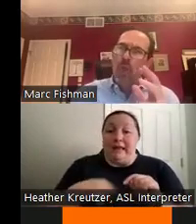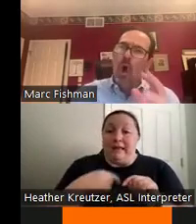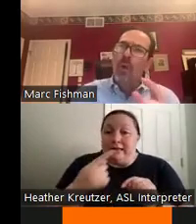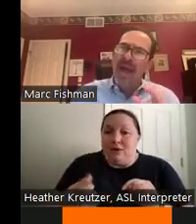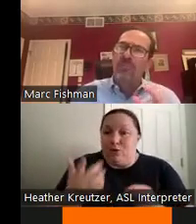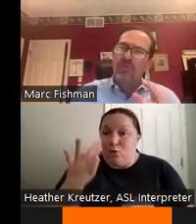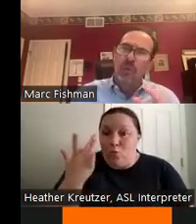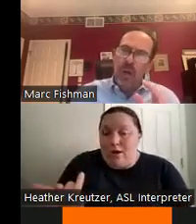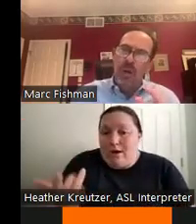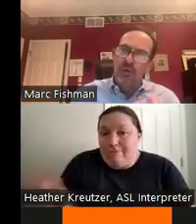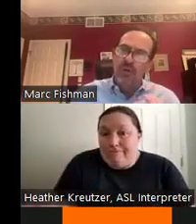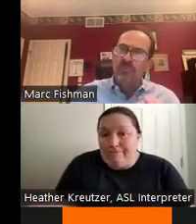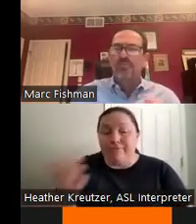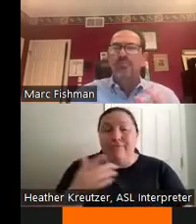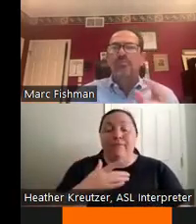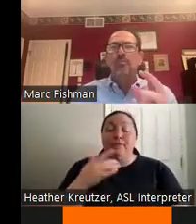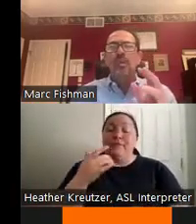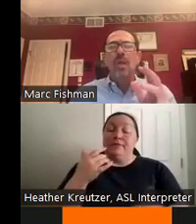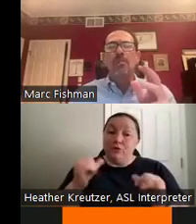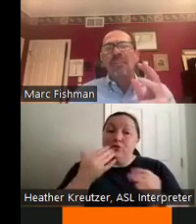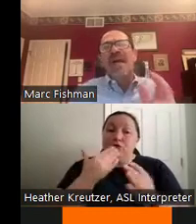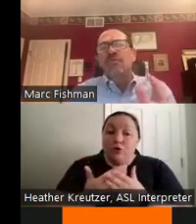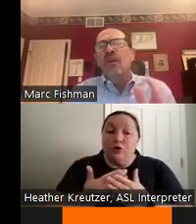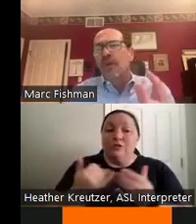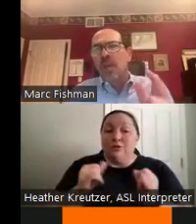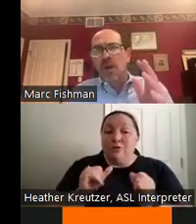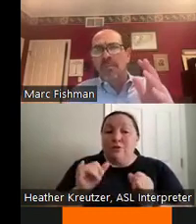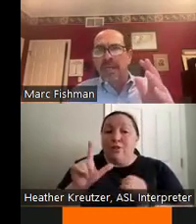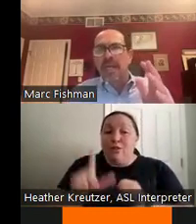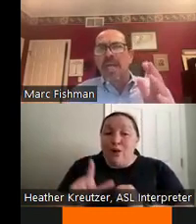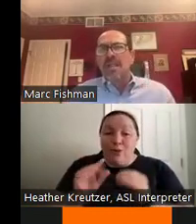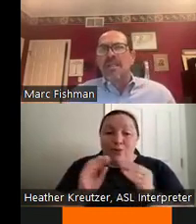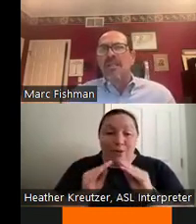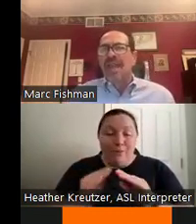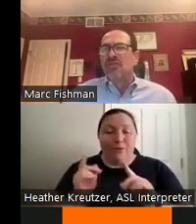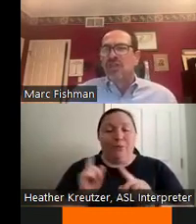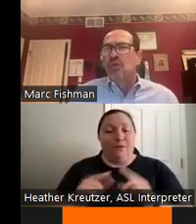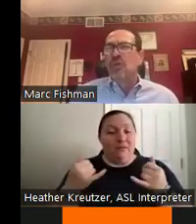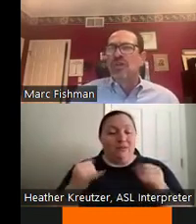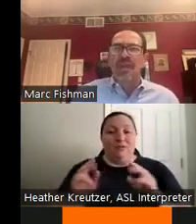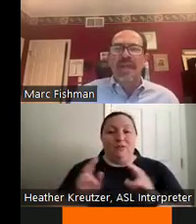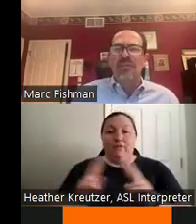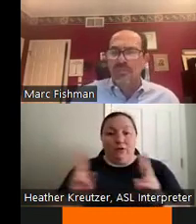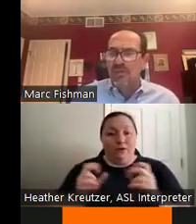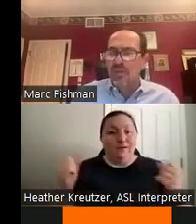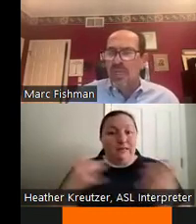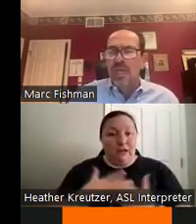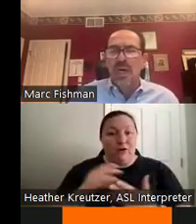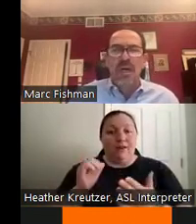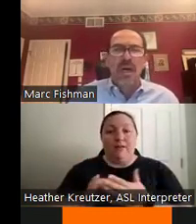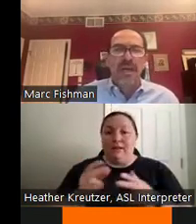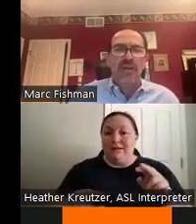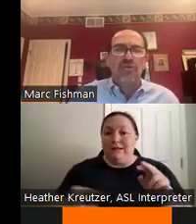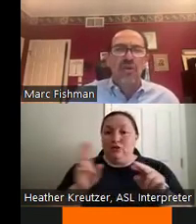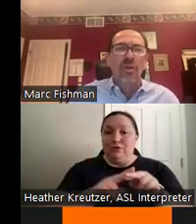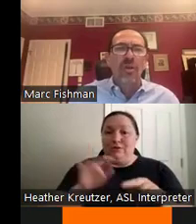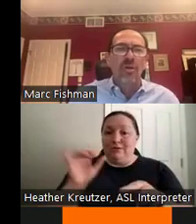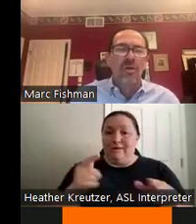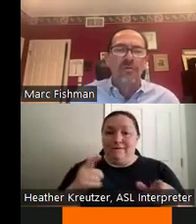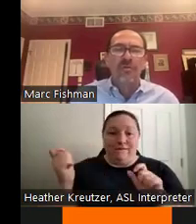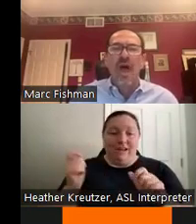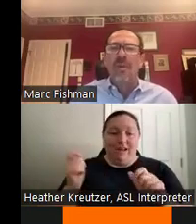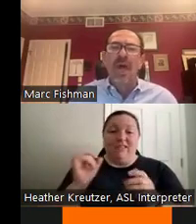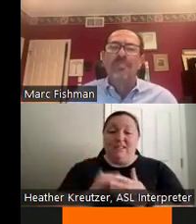still low in absolute numbers, but that's very alarming that it's increasing, and that seems to be a